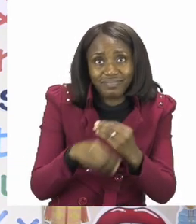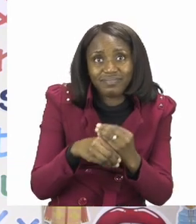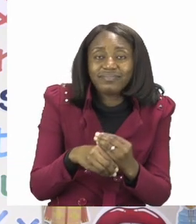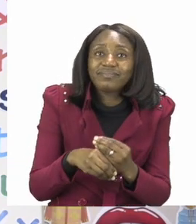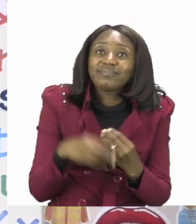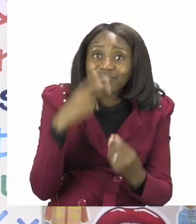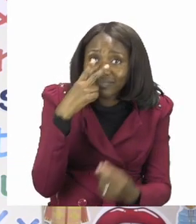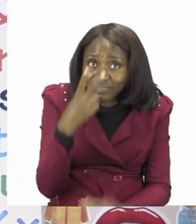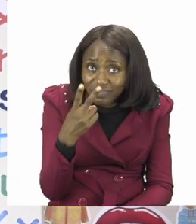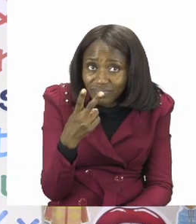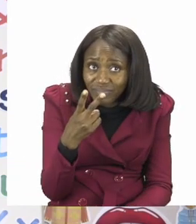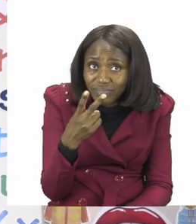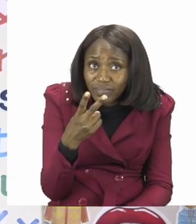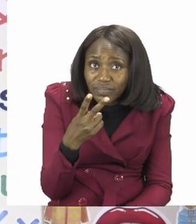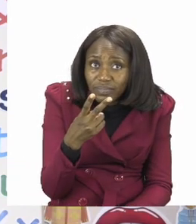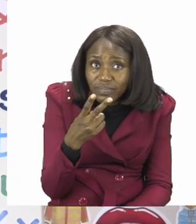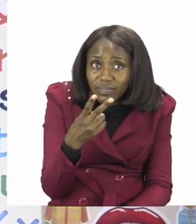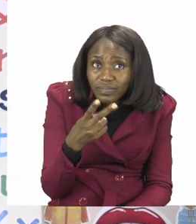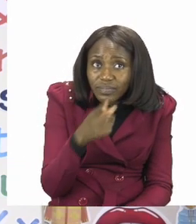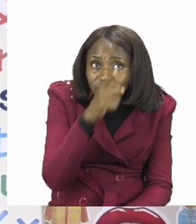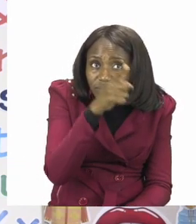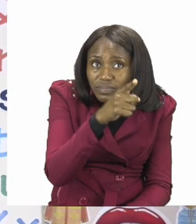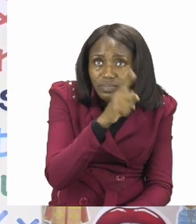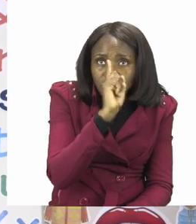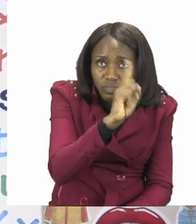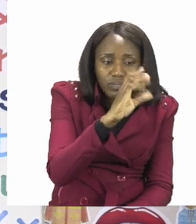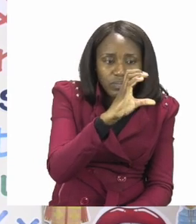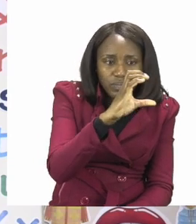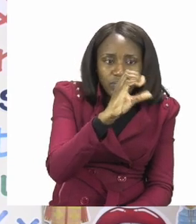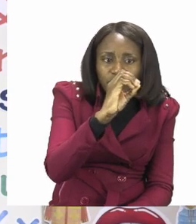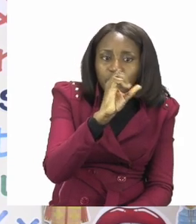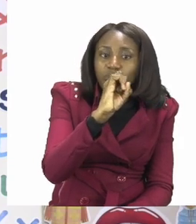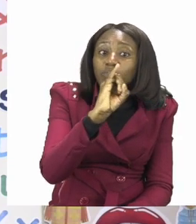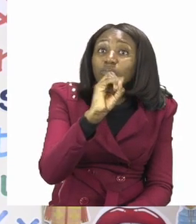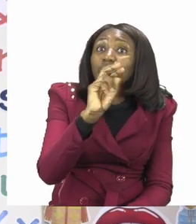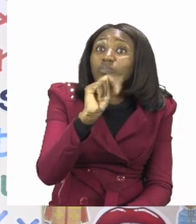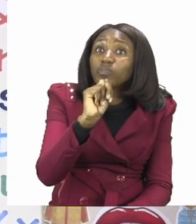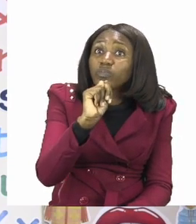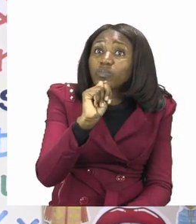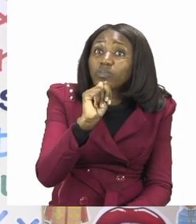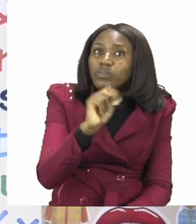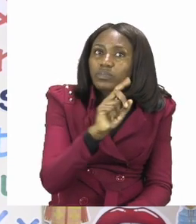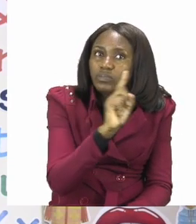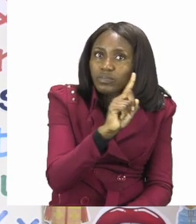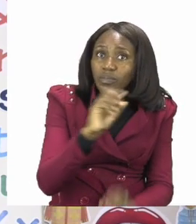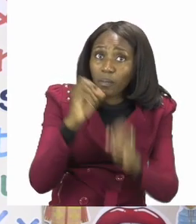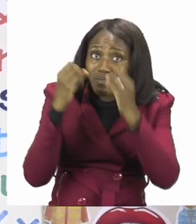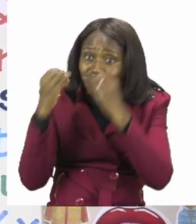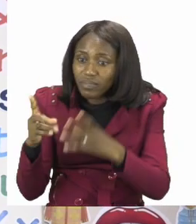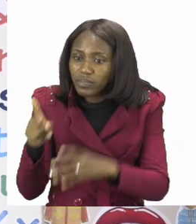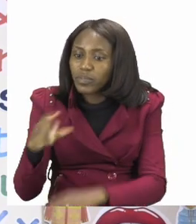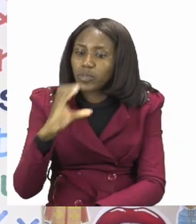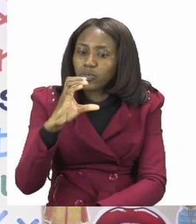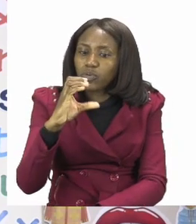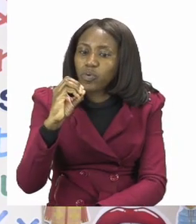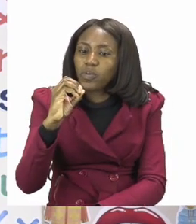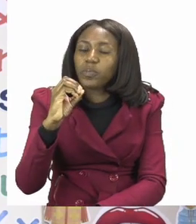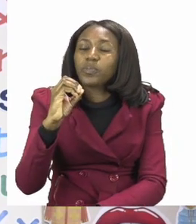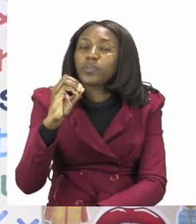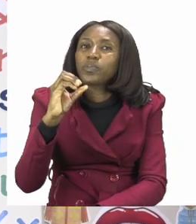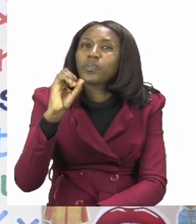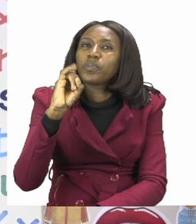added here. Now our one coin is many